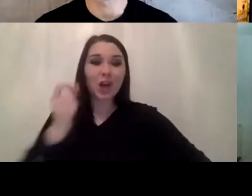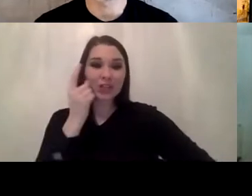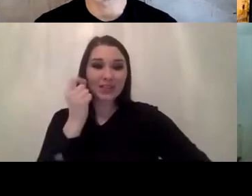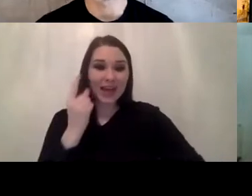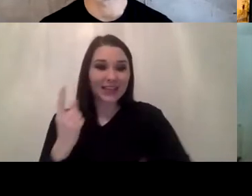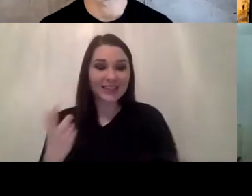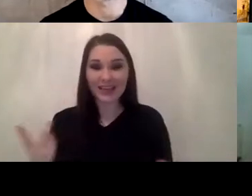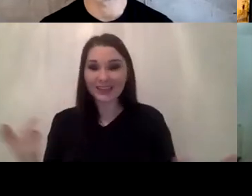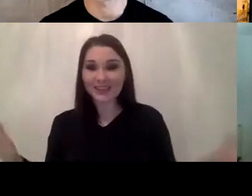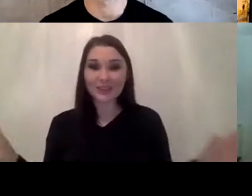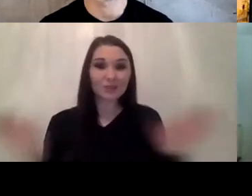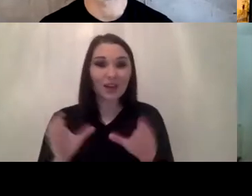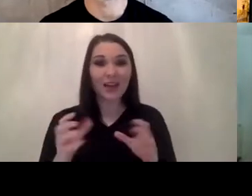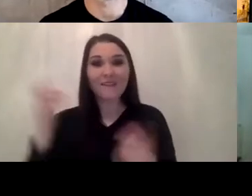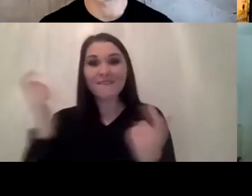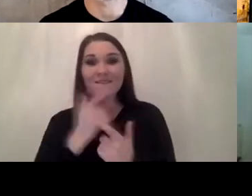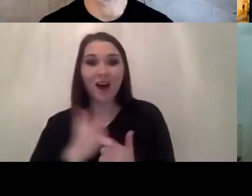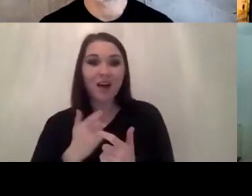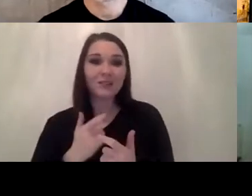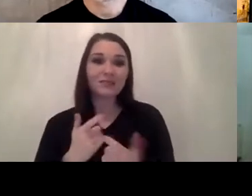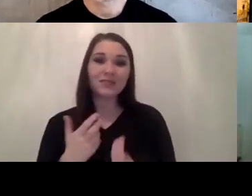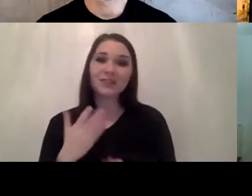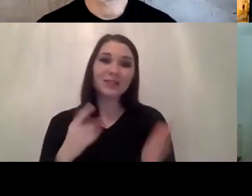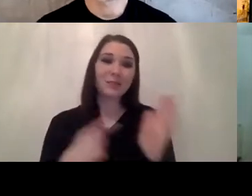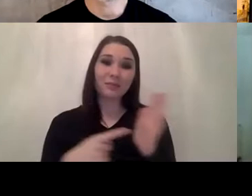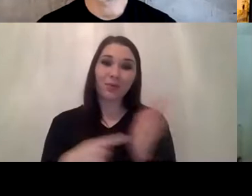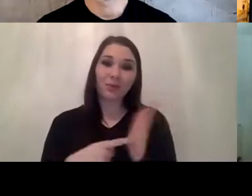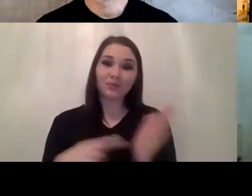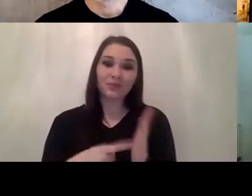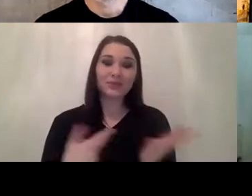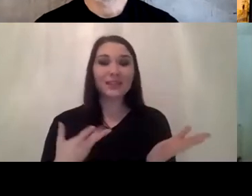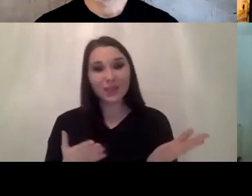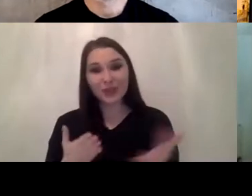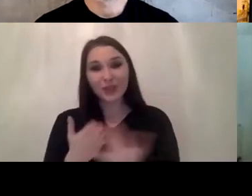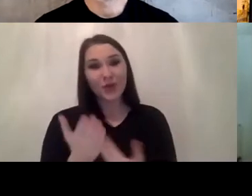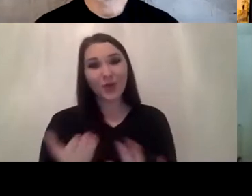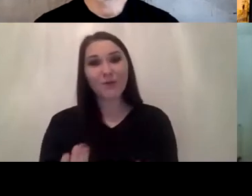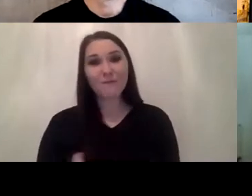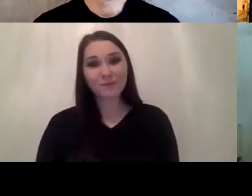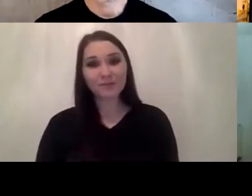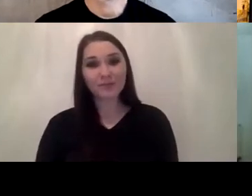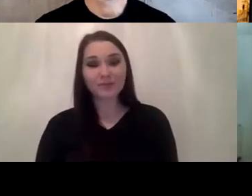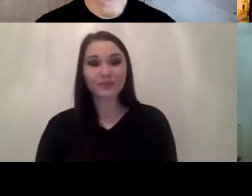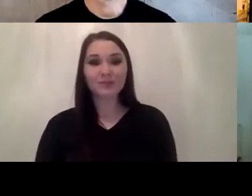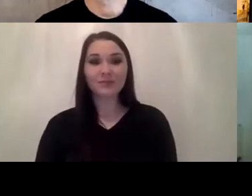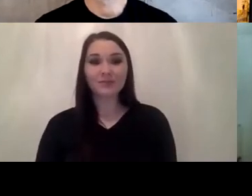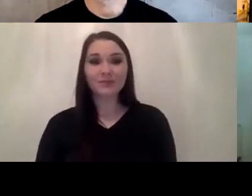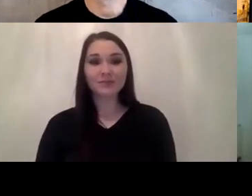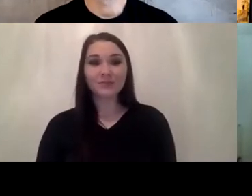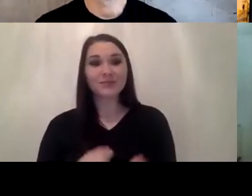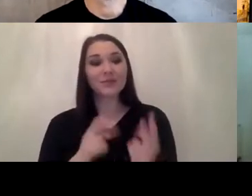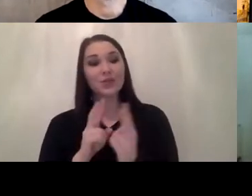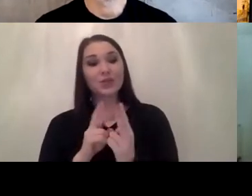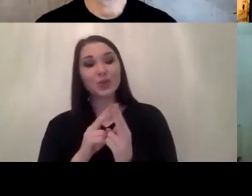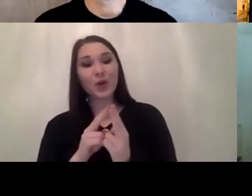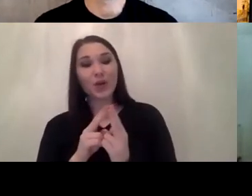bringing fun into it. I think is just vital for us to get through it. I think there's, the two other aspects of it are and to